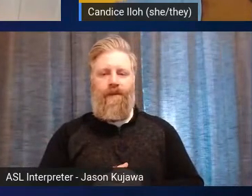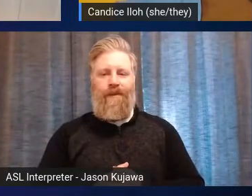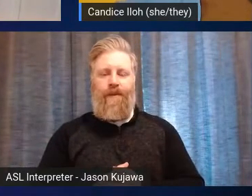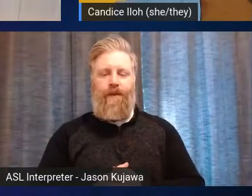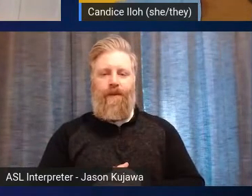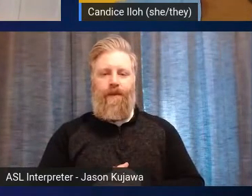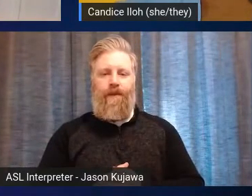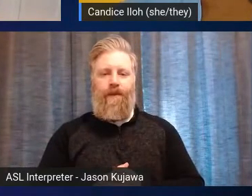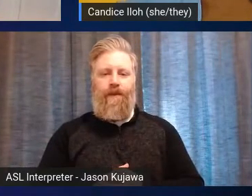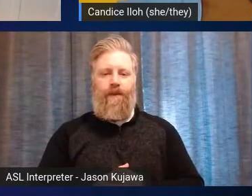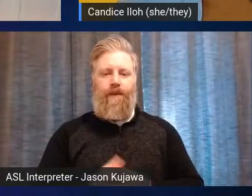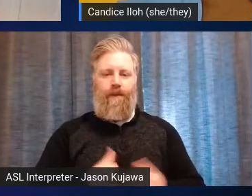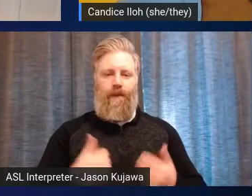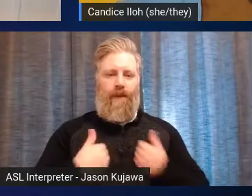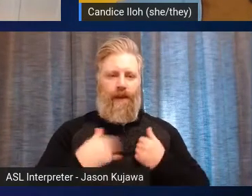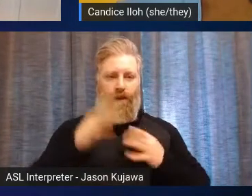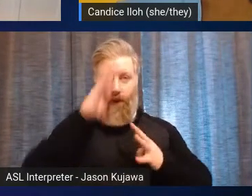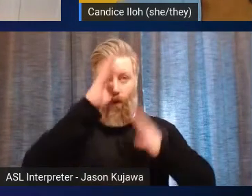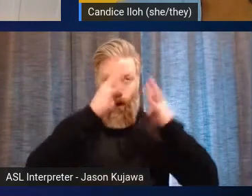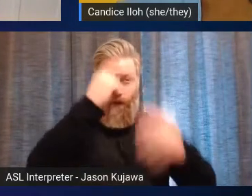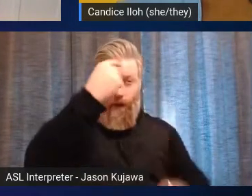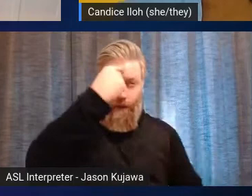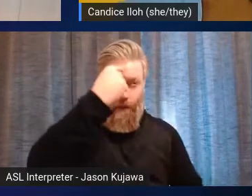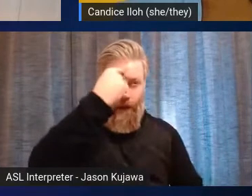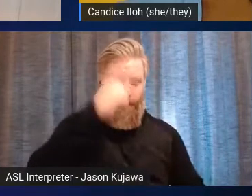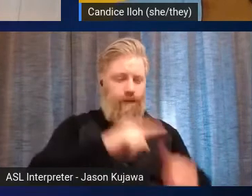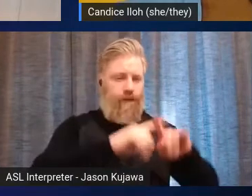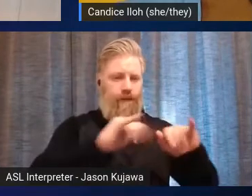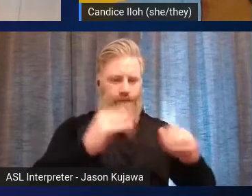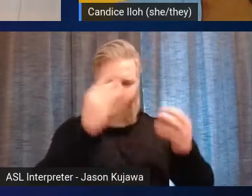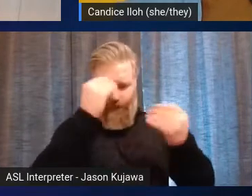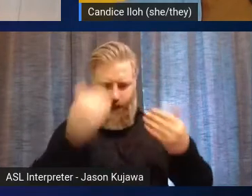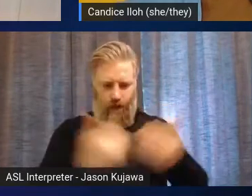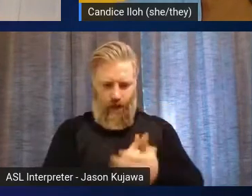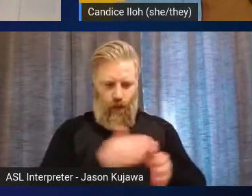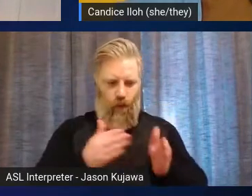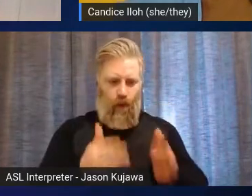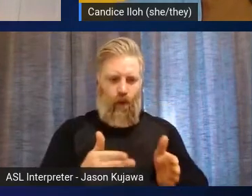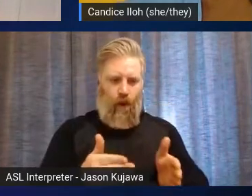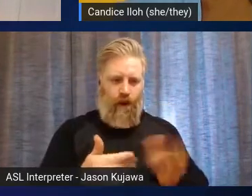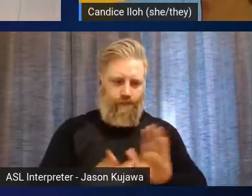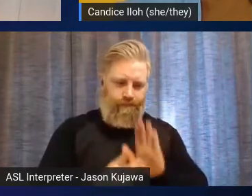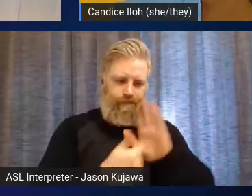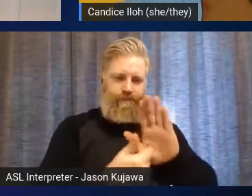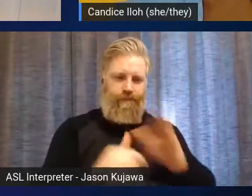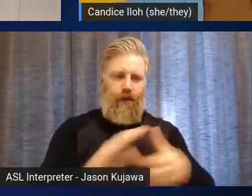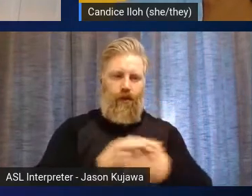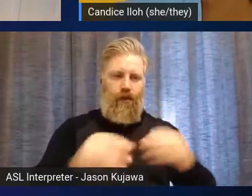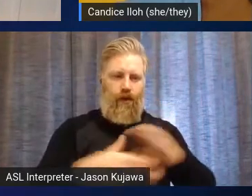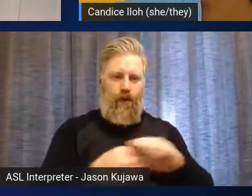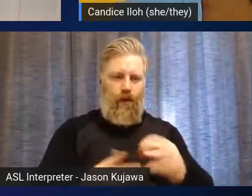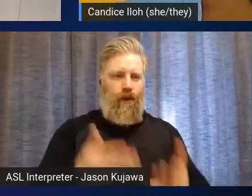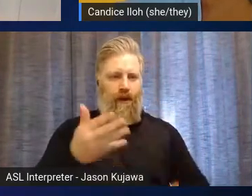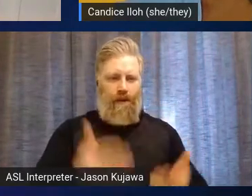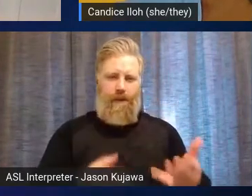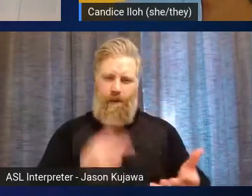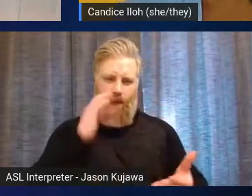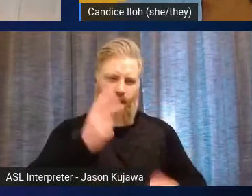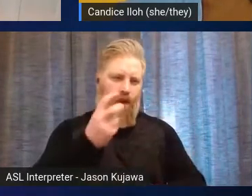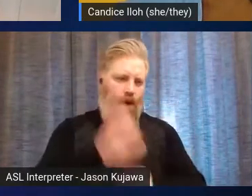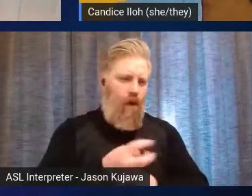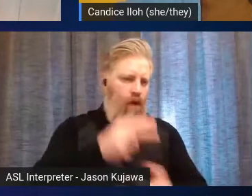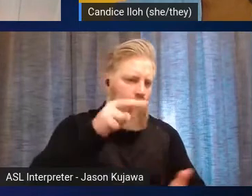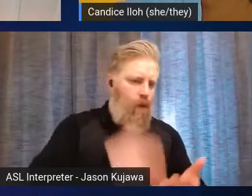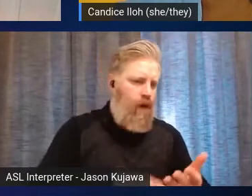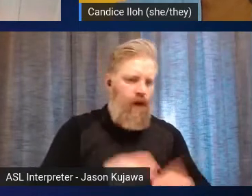having a creative mind and thinking of like new ways of presenting a story that may otherwise feel really hard to read or hard to